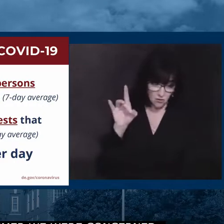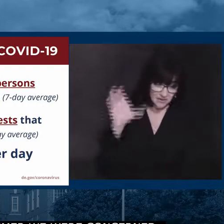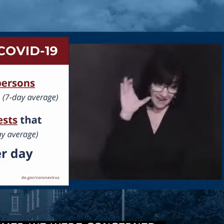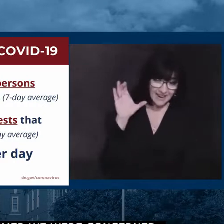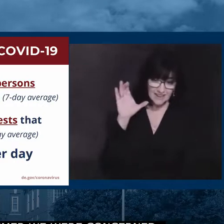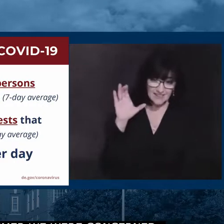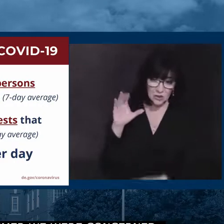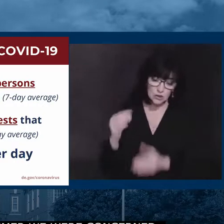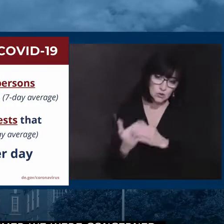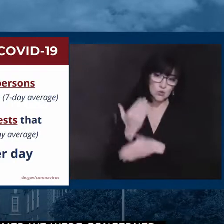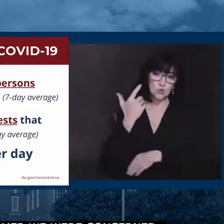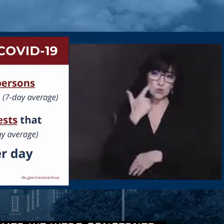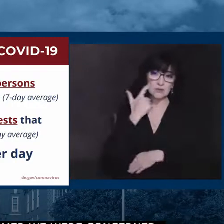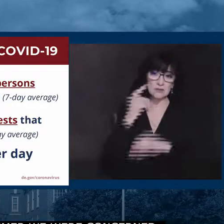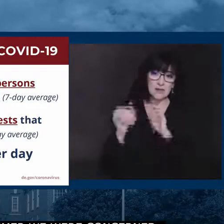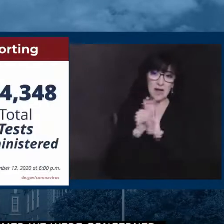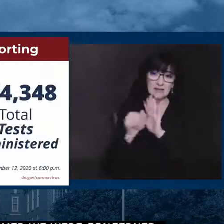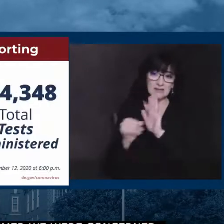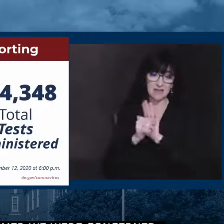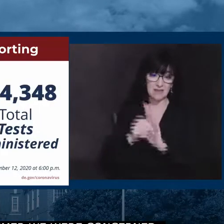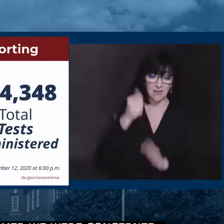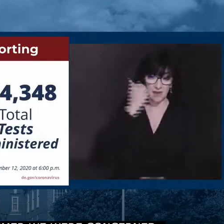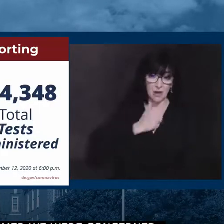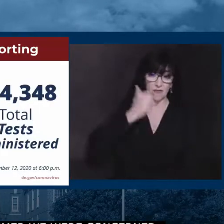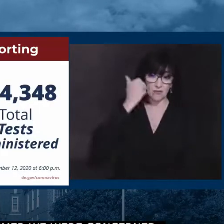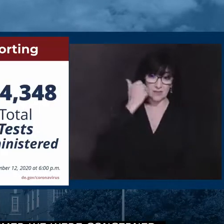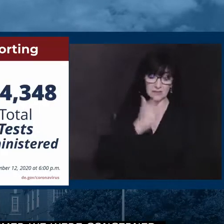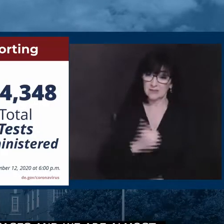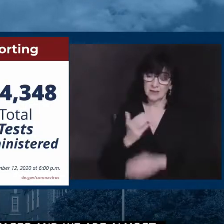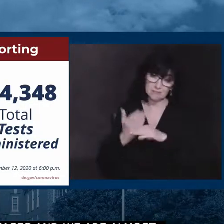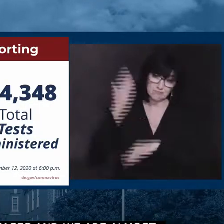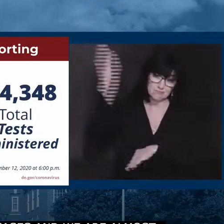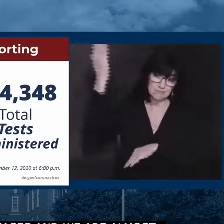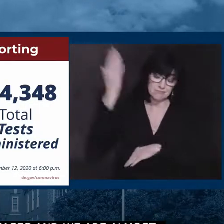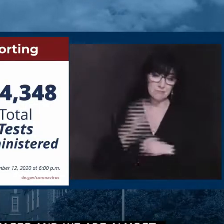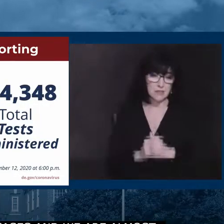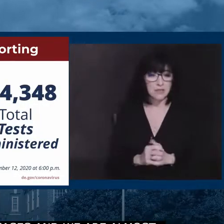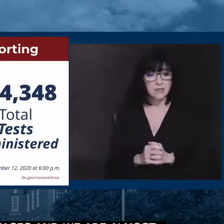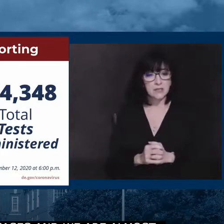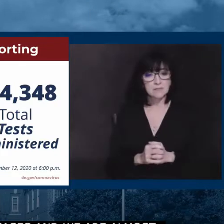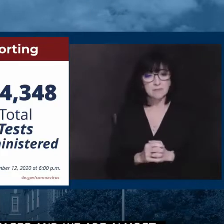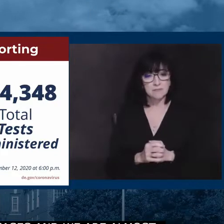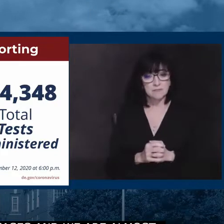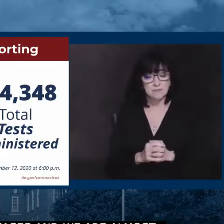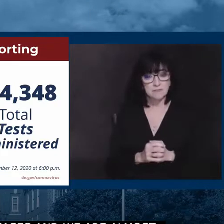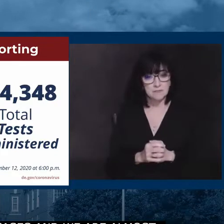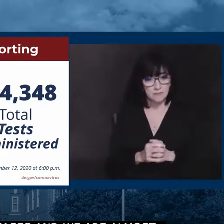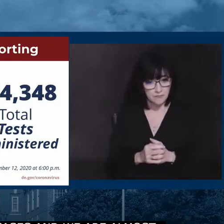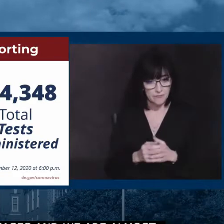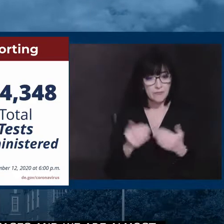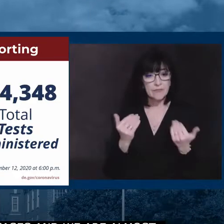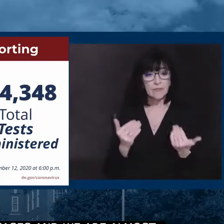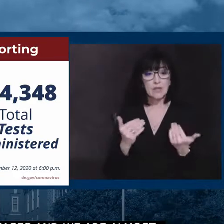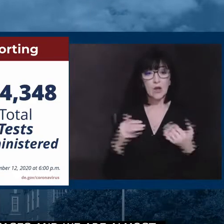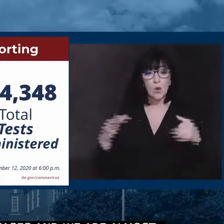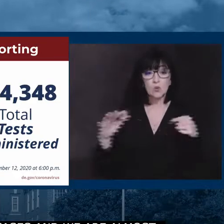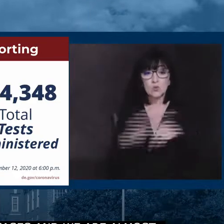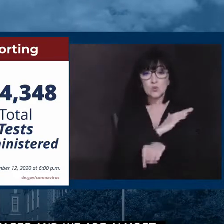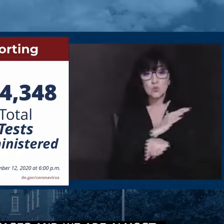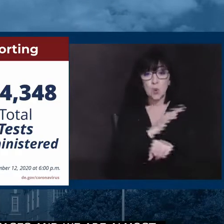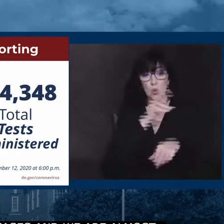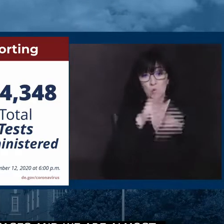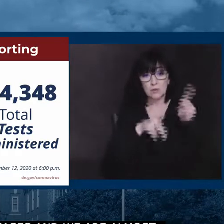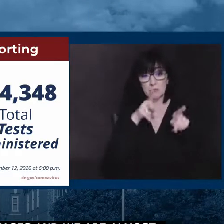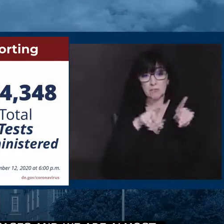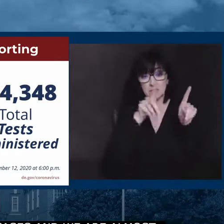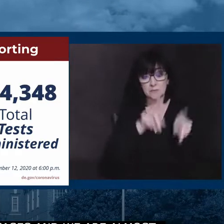per day. So here again is the next slide is the comparison between the total persons tested. So of